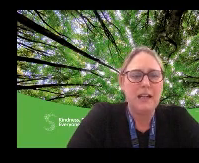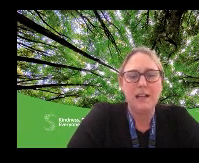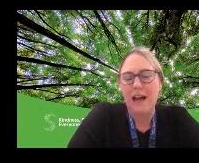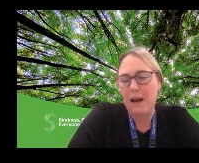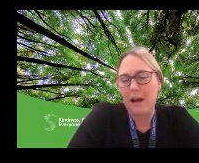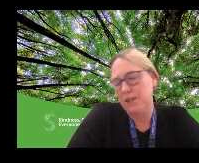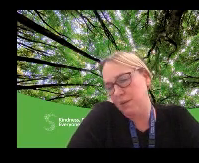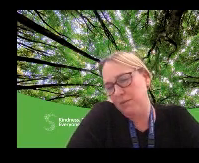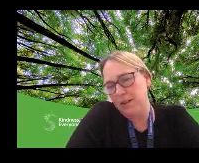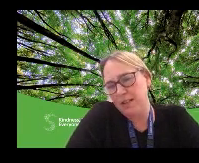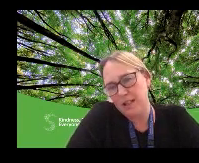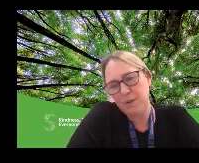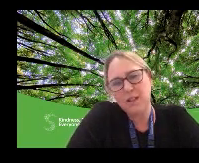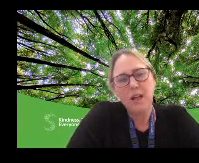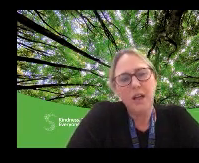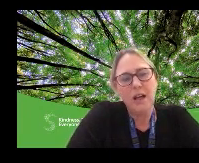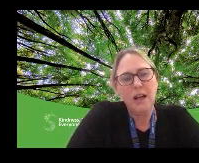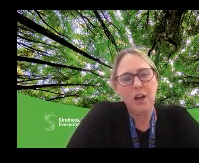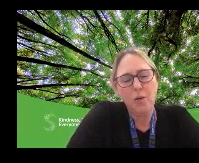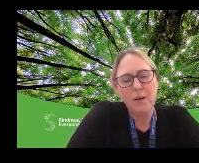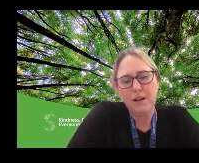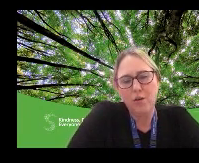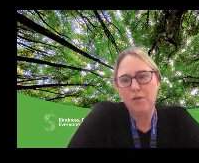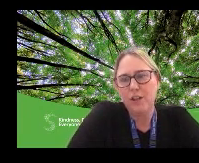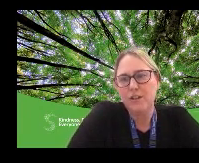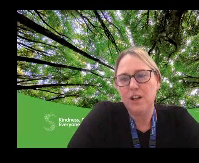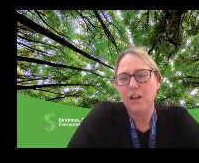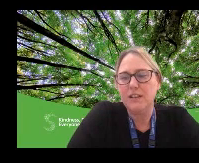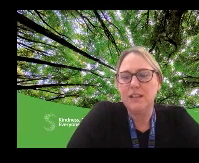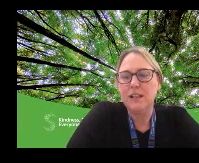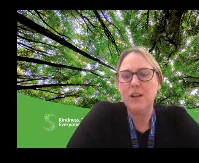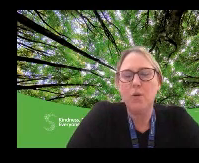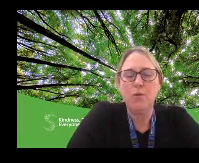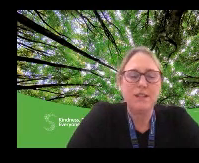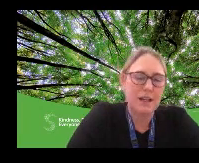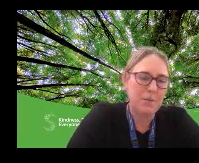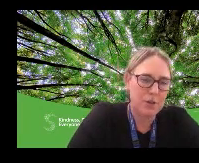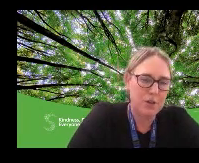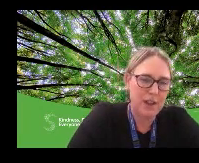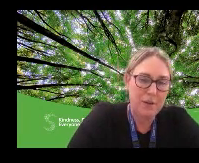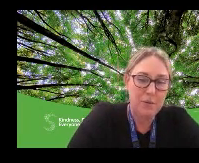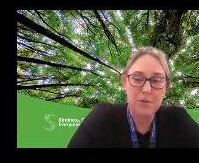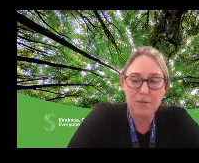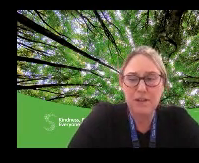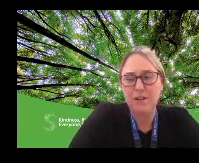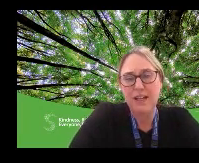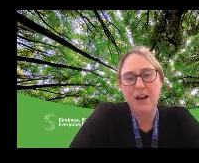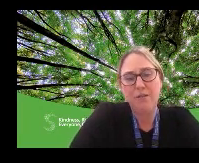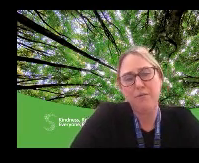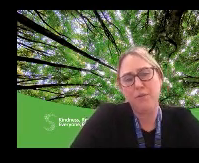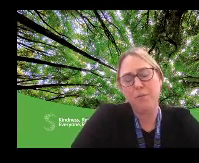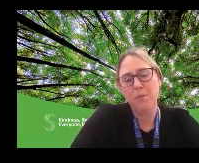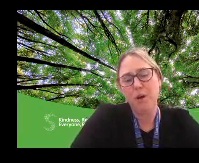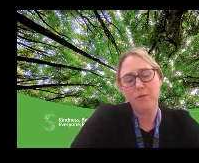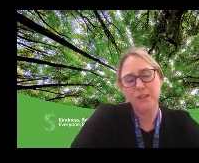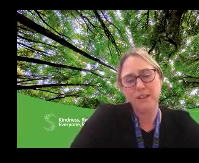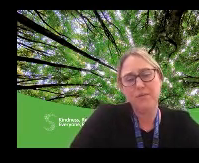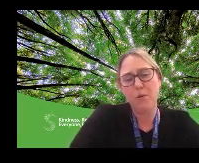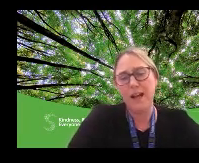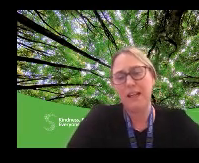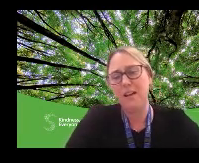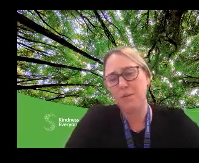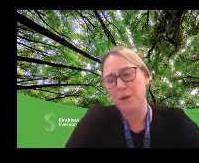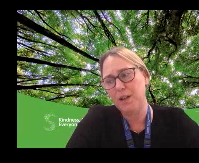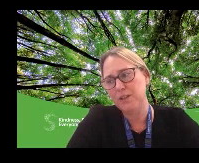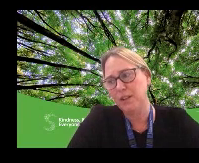and are happy to come in for the assessment. A comment along those lines or a tick box for that would be really, really helpful.